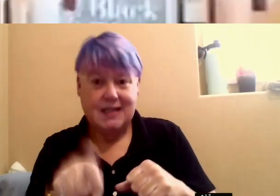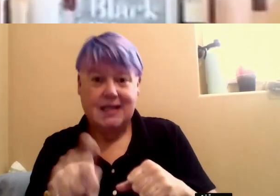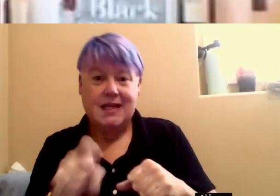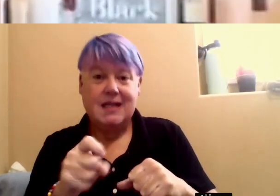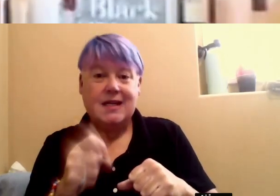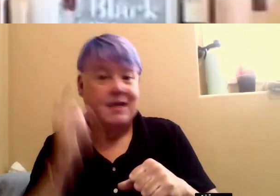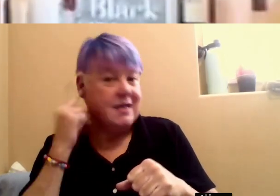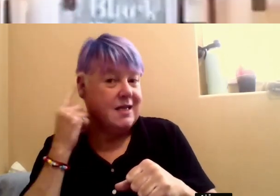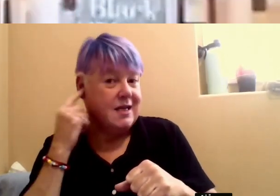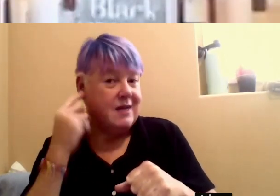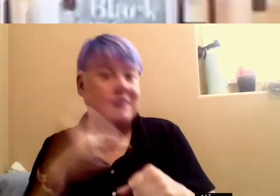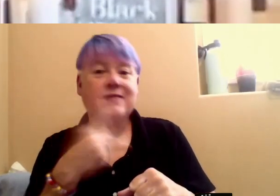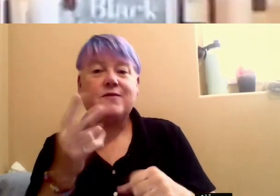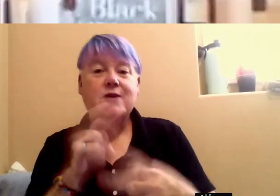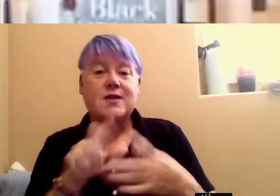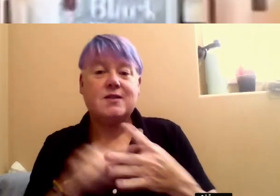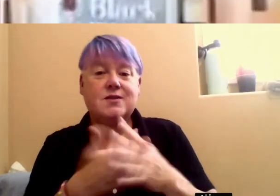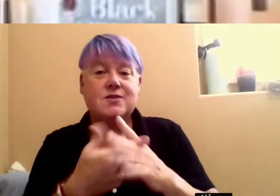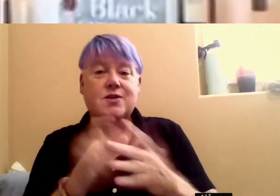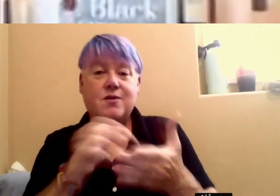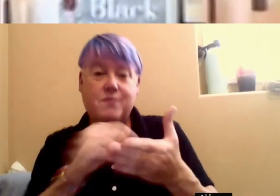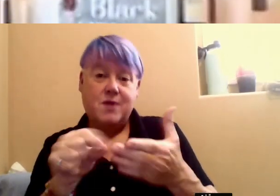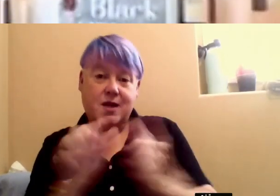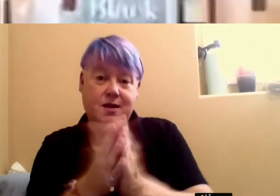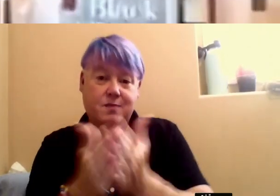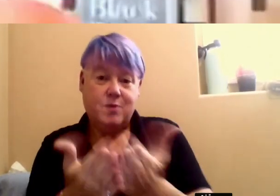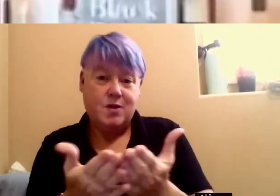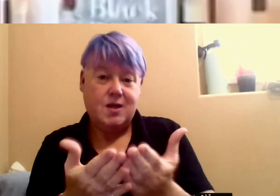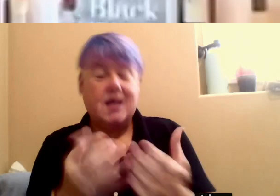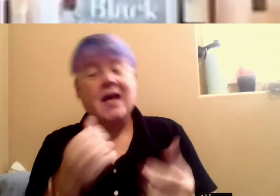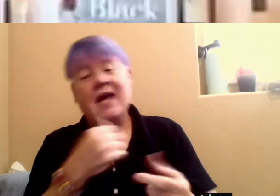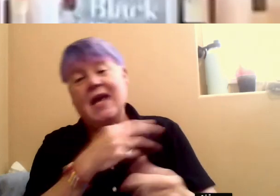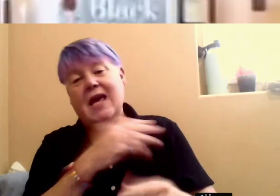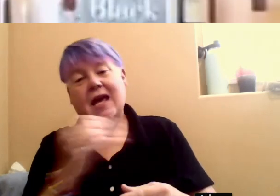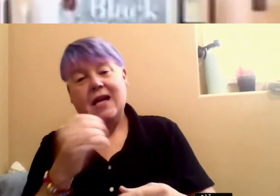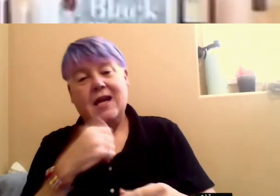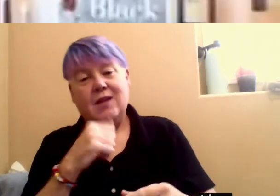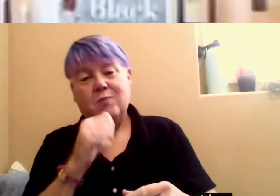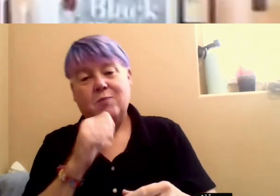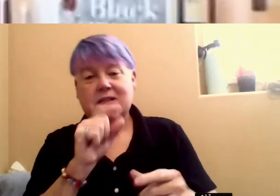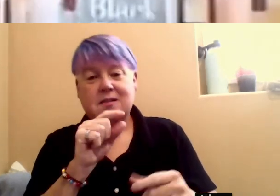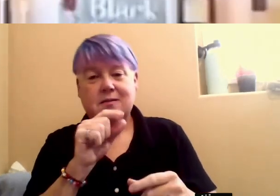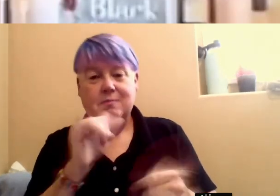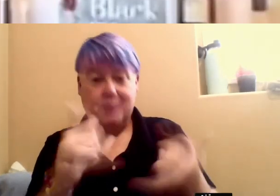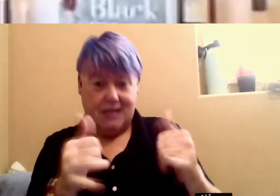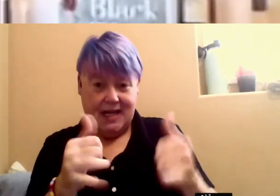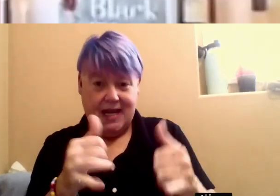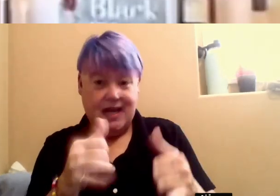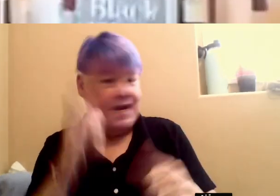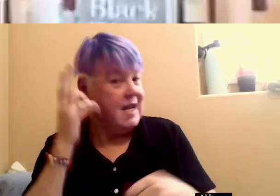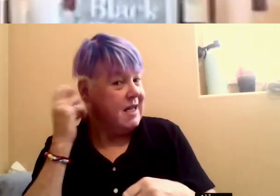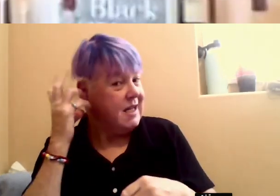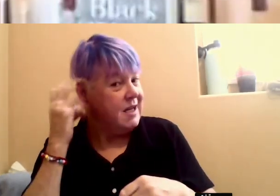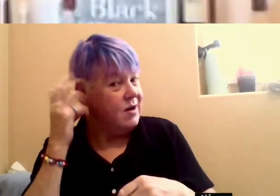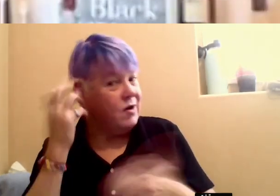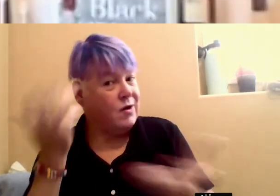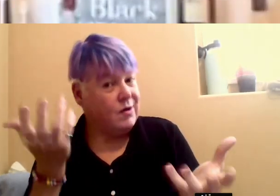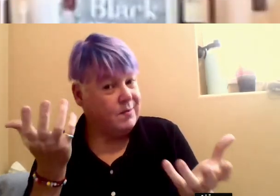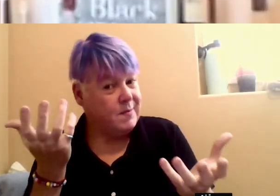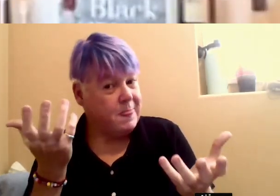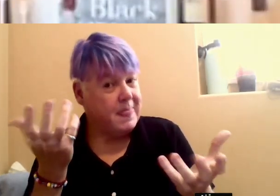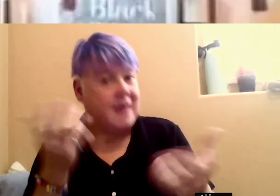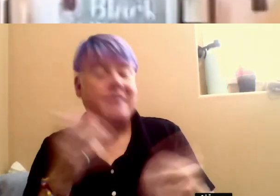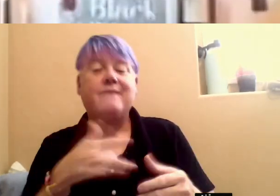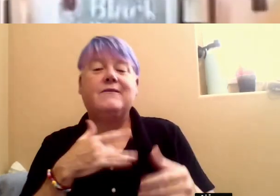to write the book. But I also just like when I missed him, I was able to press play and hear him talk. And